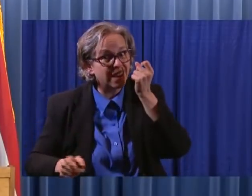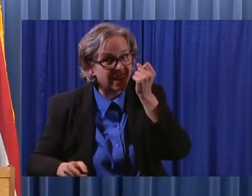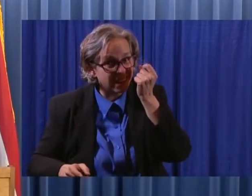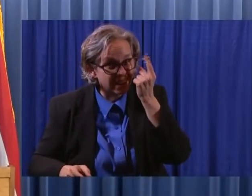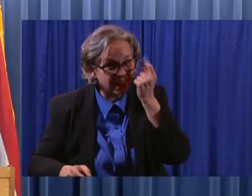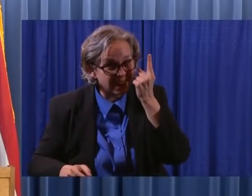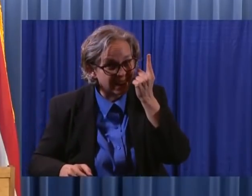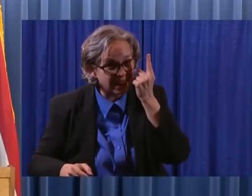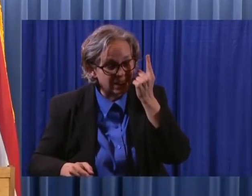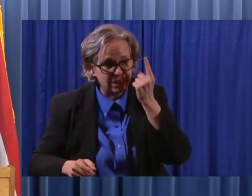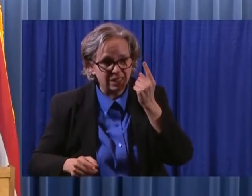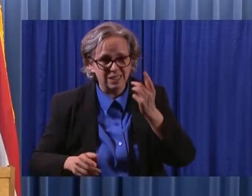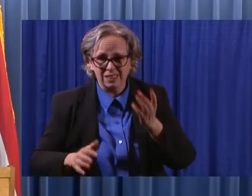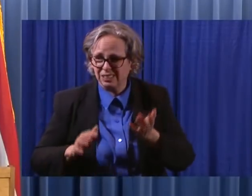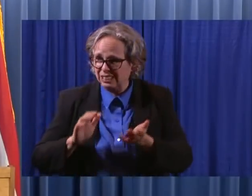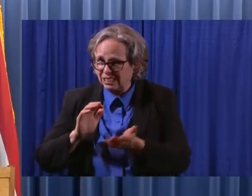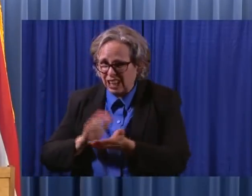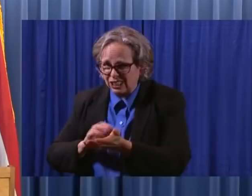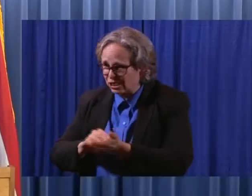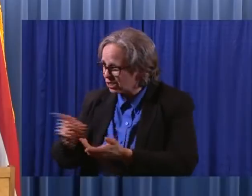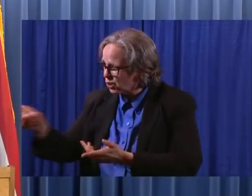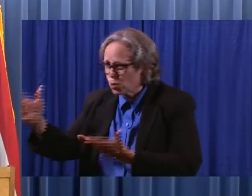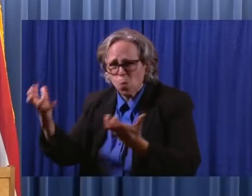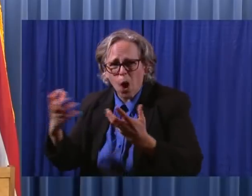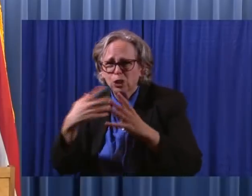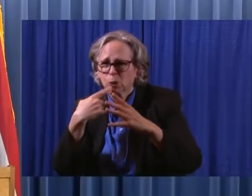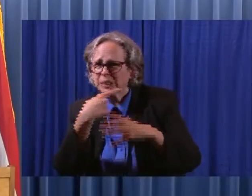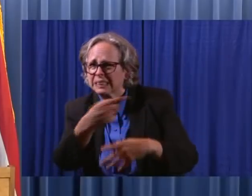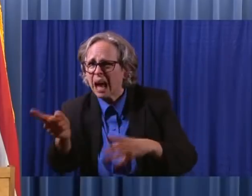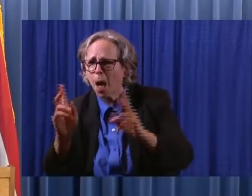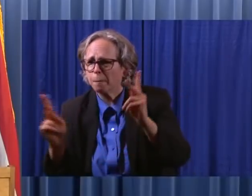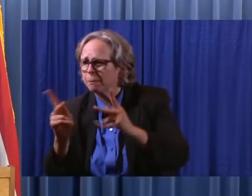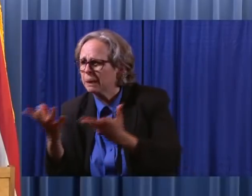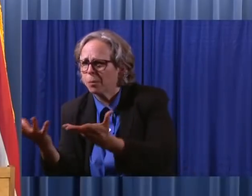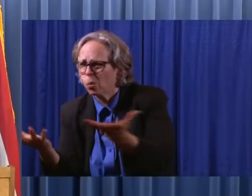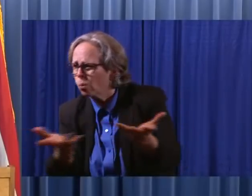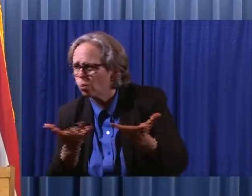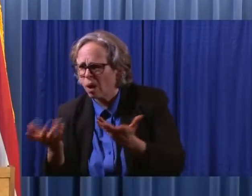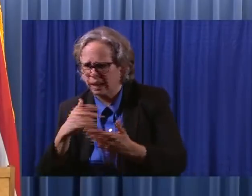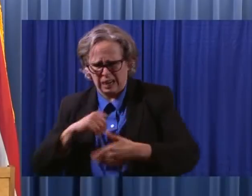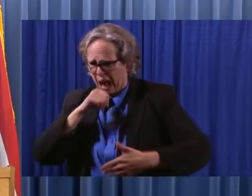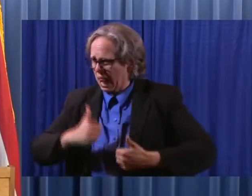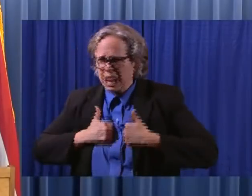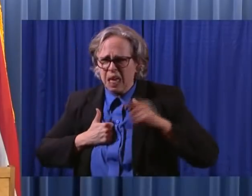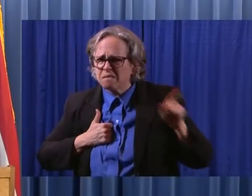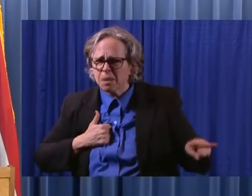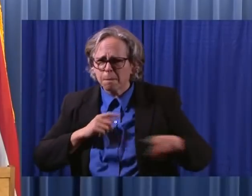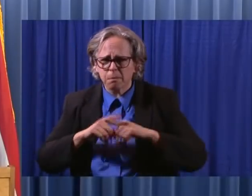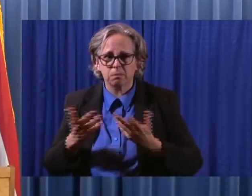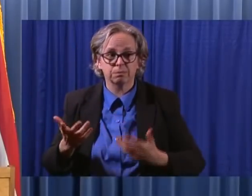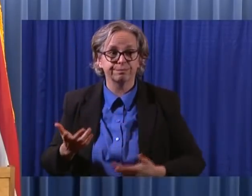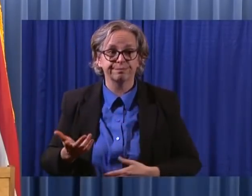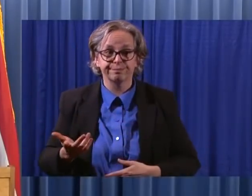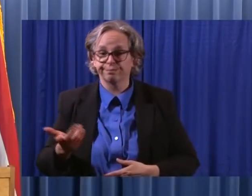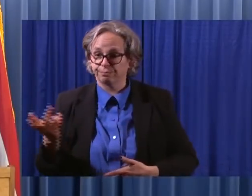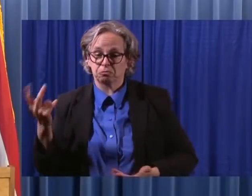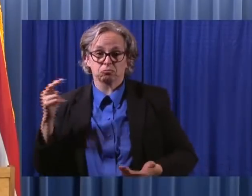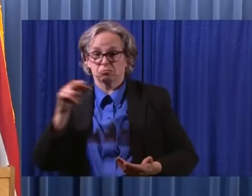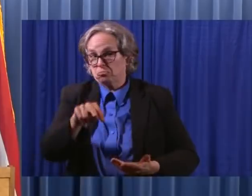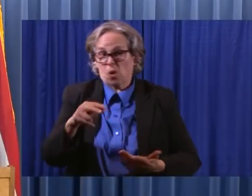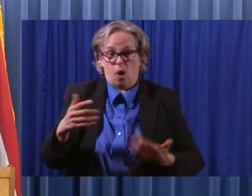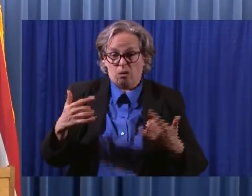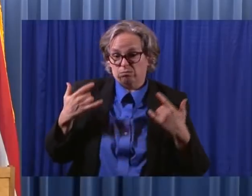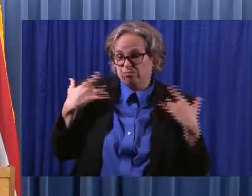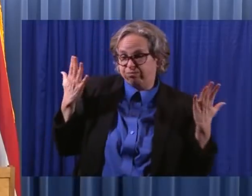is there a message for them as well? Because can they look at this and say, well, it's a unique Hamilton County